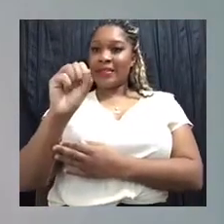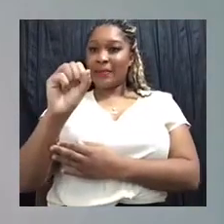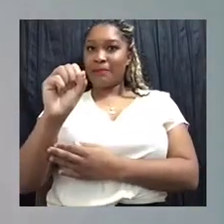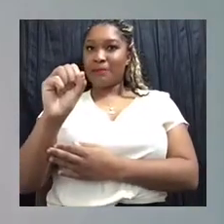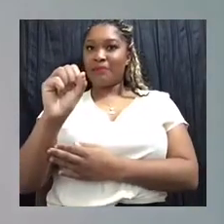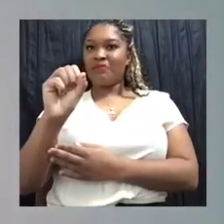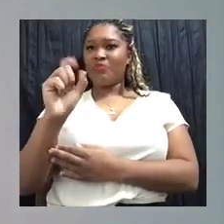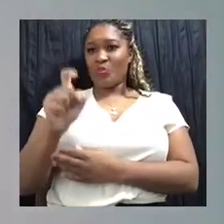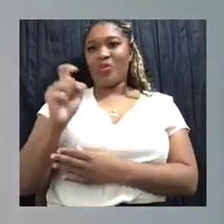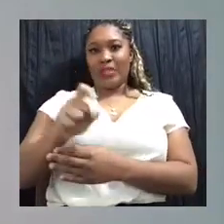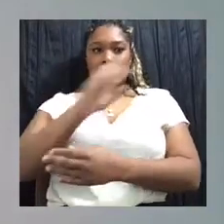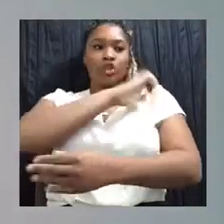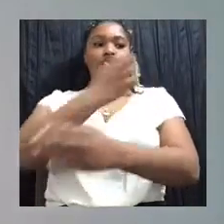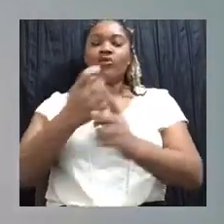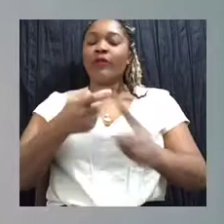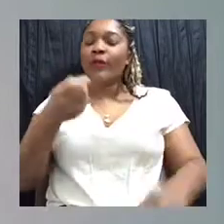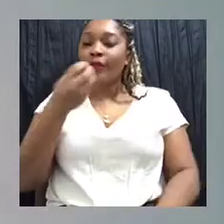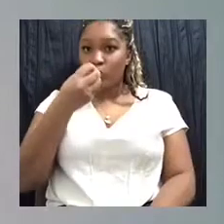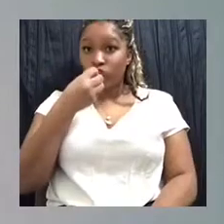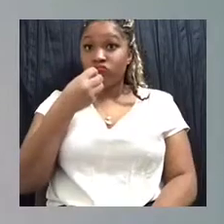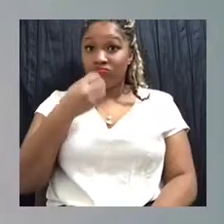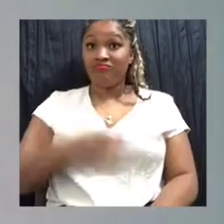from food.